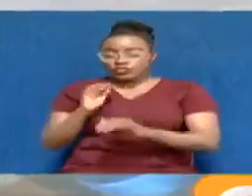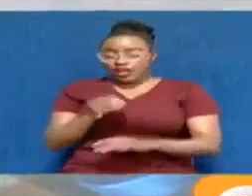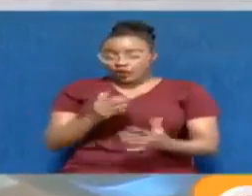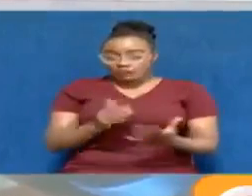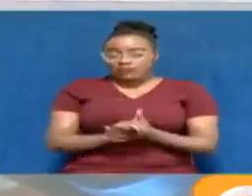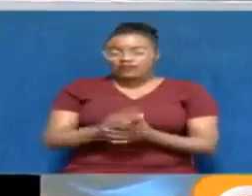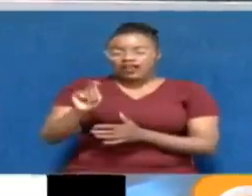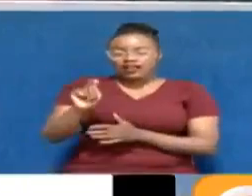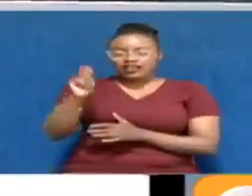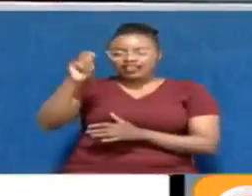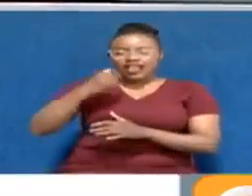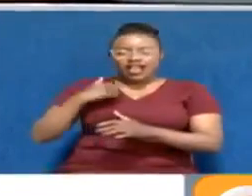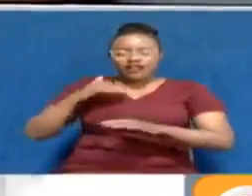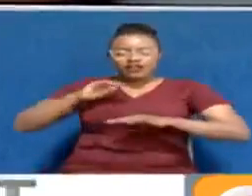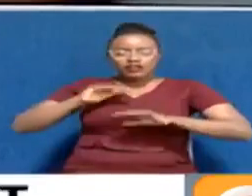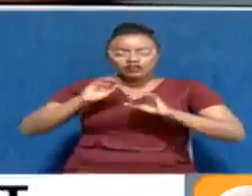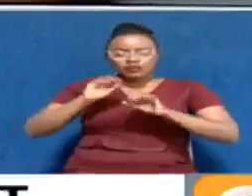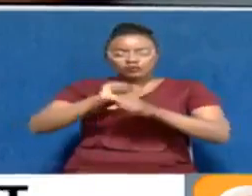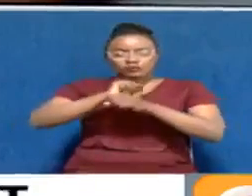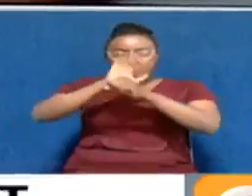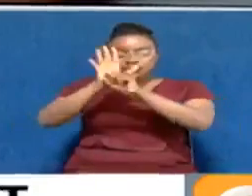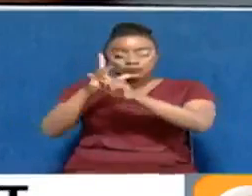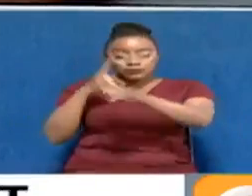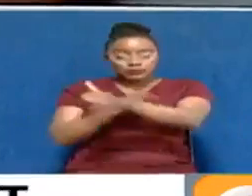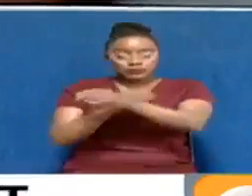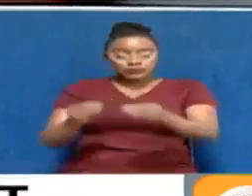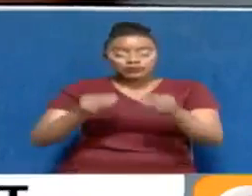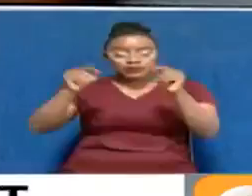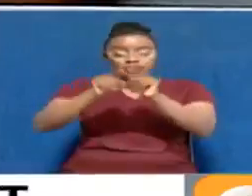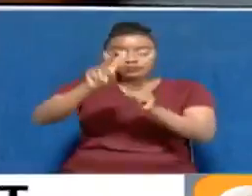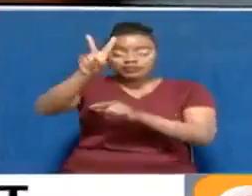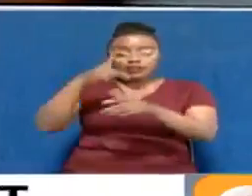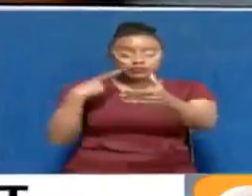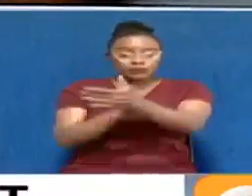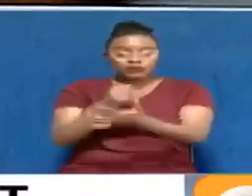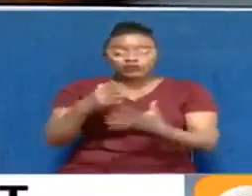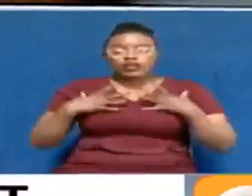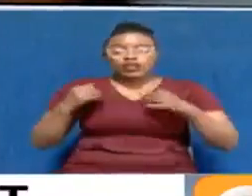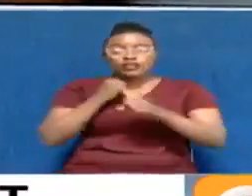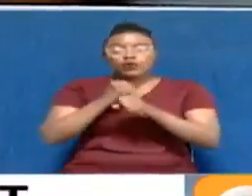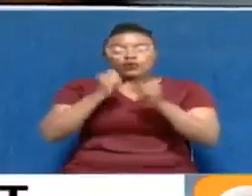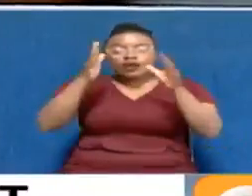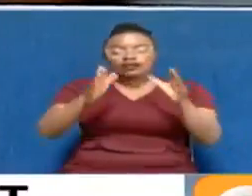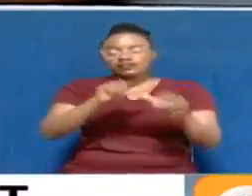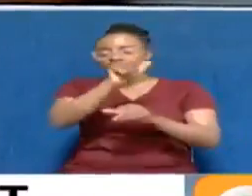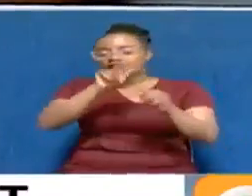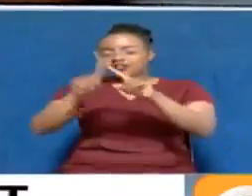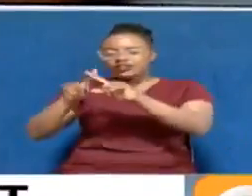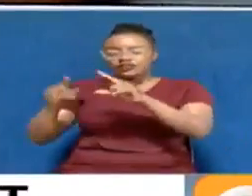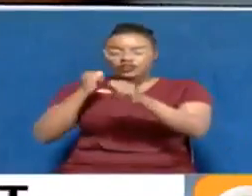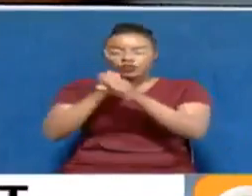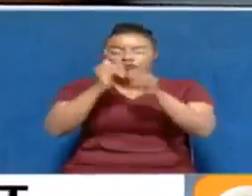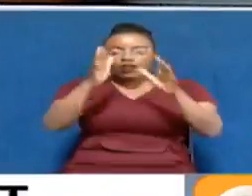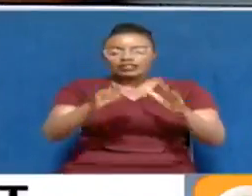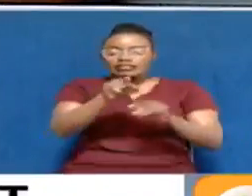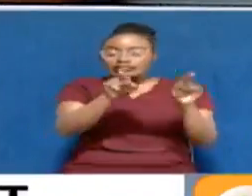The country is facing a stockout of COVID-19 vaccines to issue as second doses to healthcare workers, among other frontline